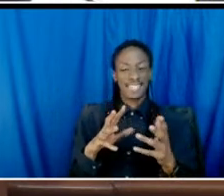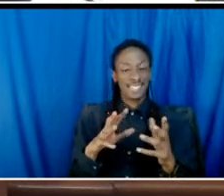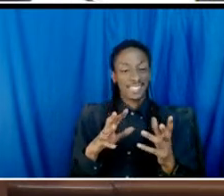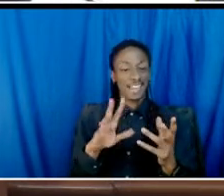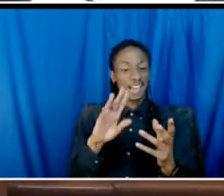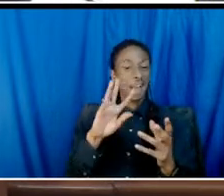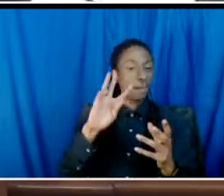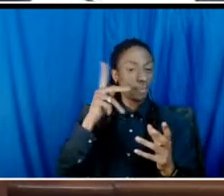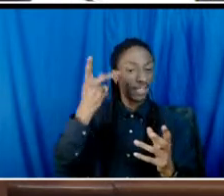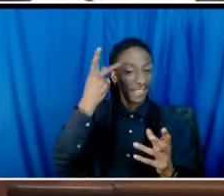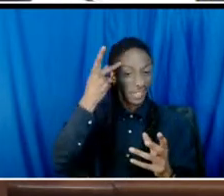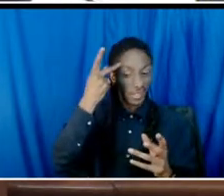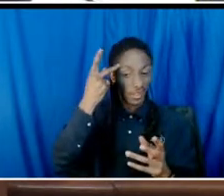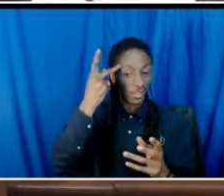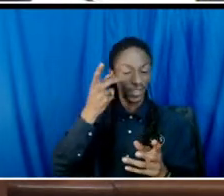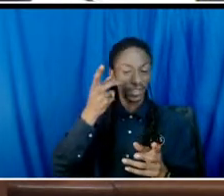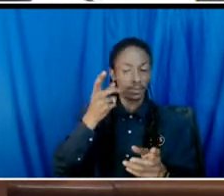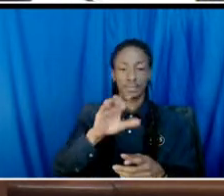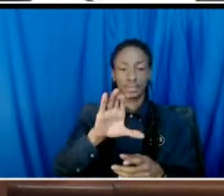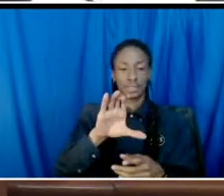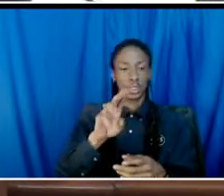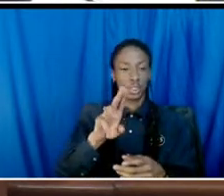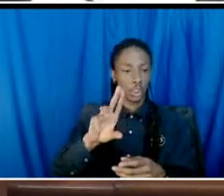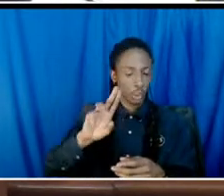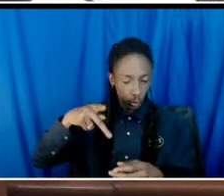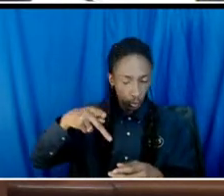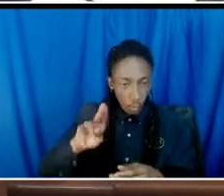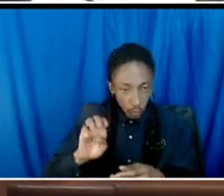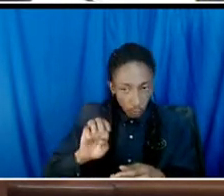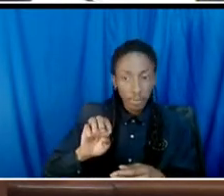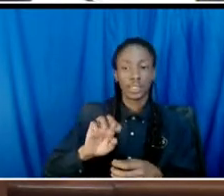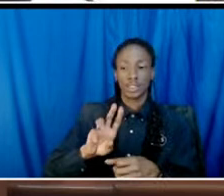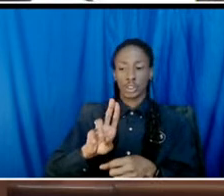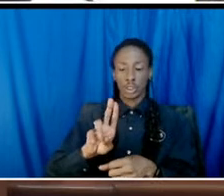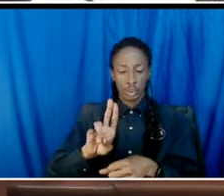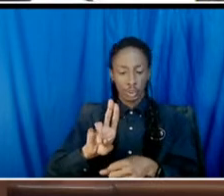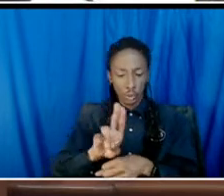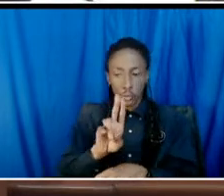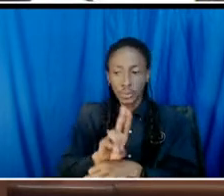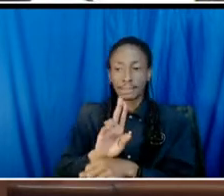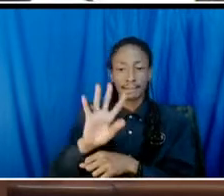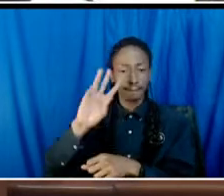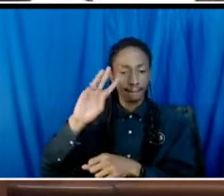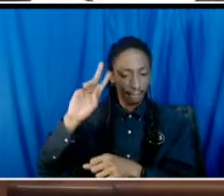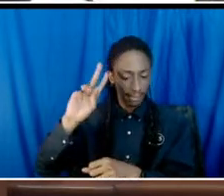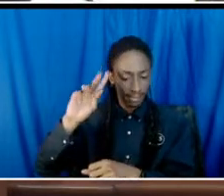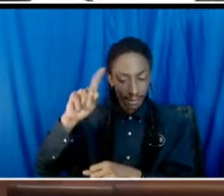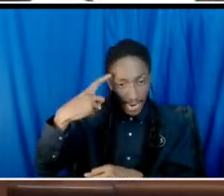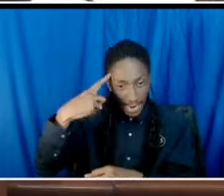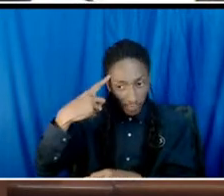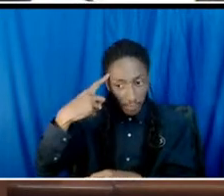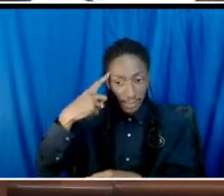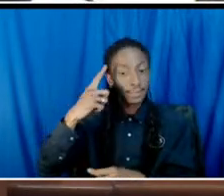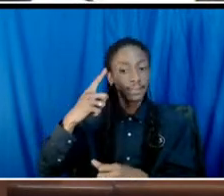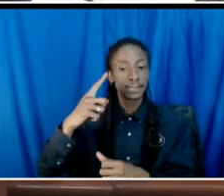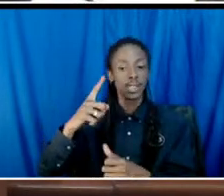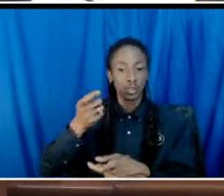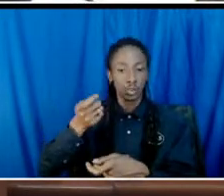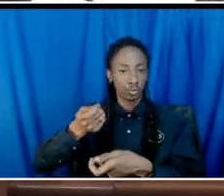to use the powers of the government from the local level all the way up to overturn the results of the